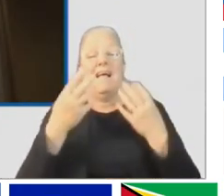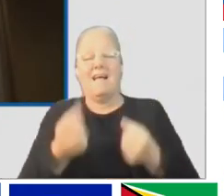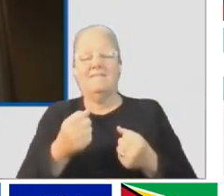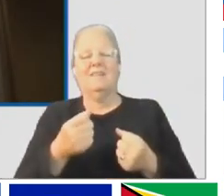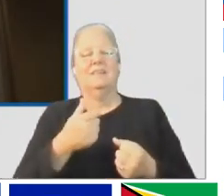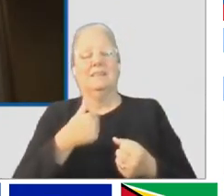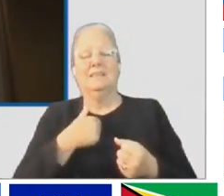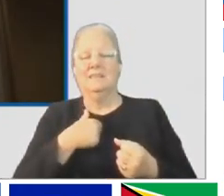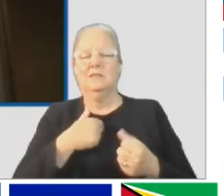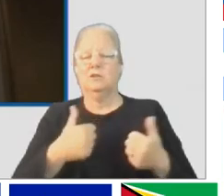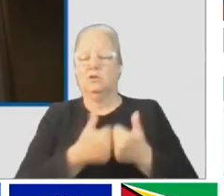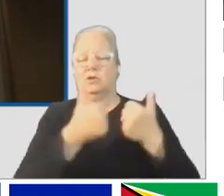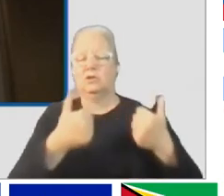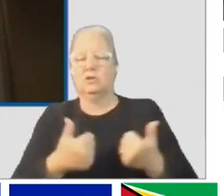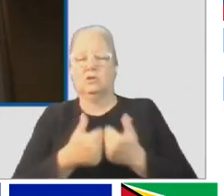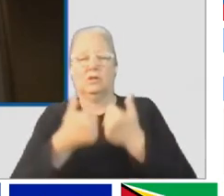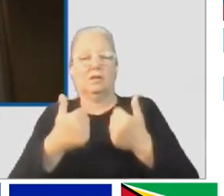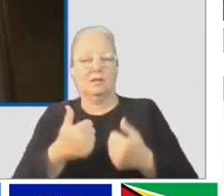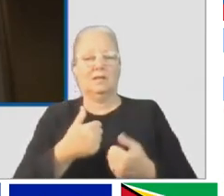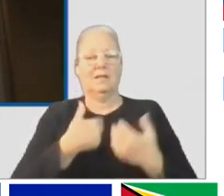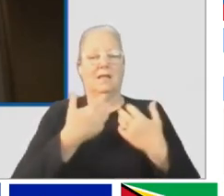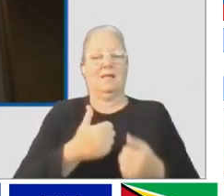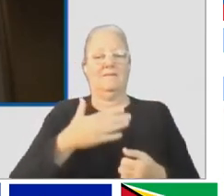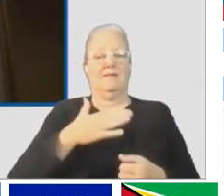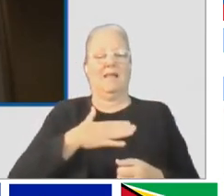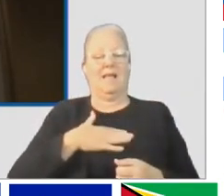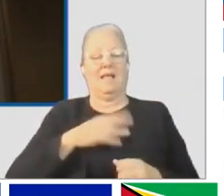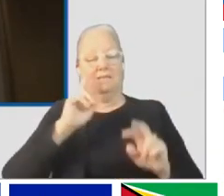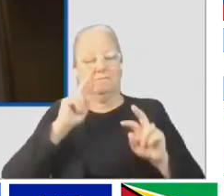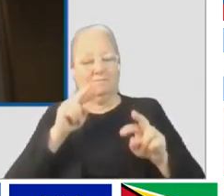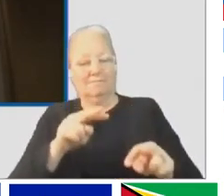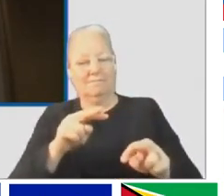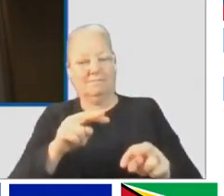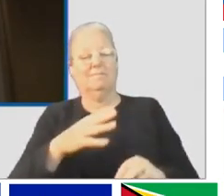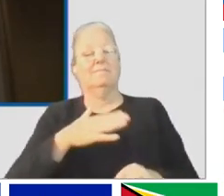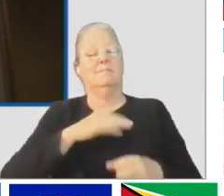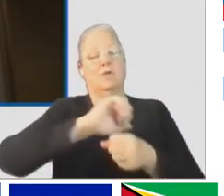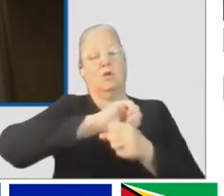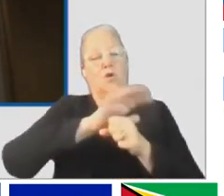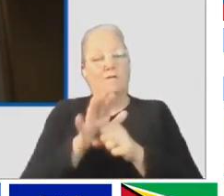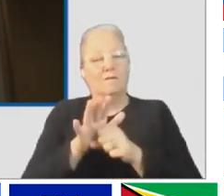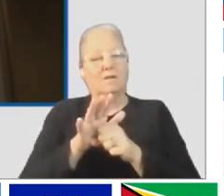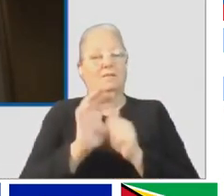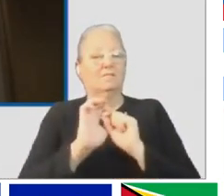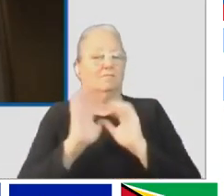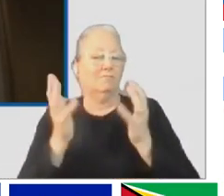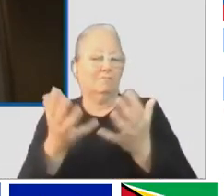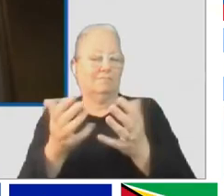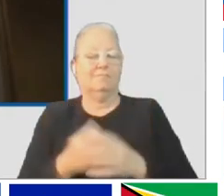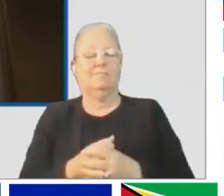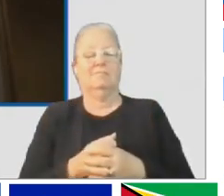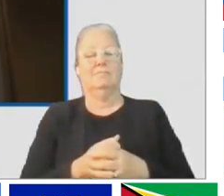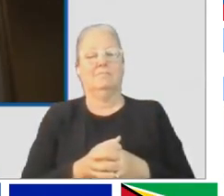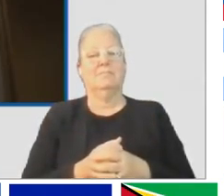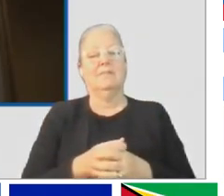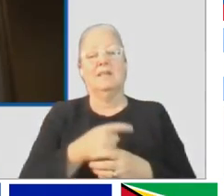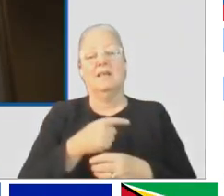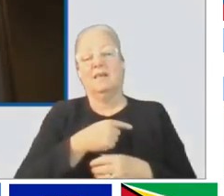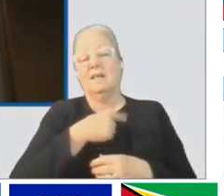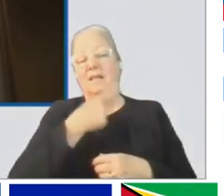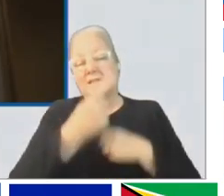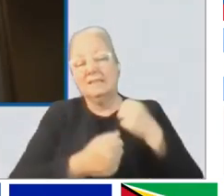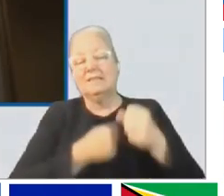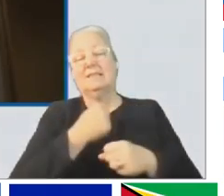performing our critical missions in the coronavirus or COVID-19 pandemic environment. It seems that each year we ask more and more of our